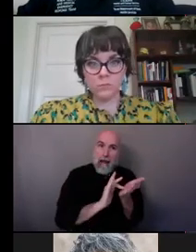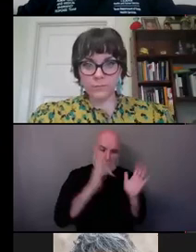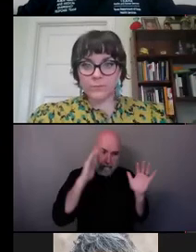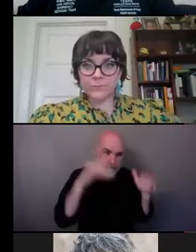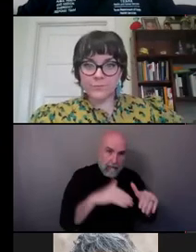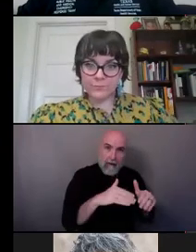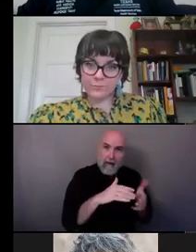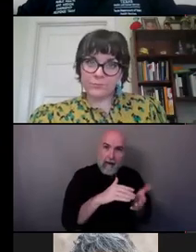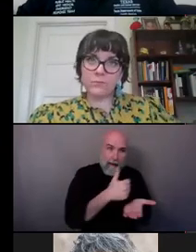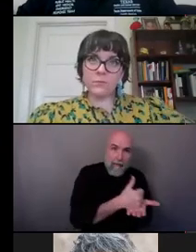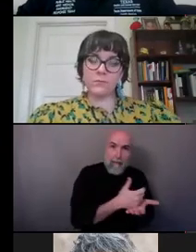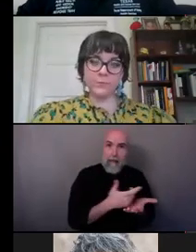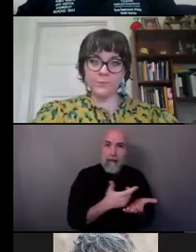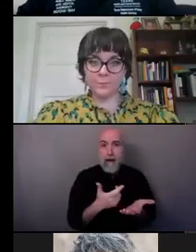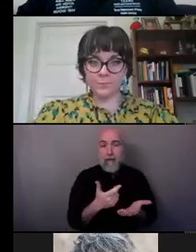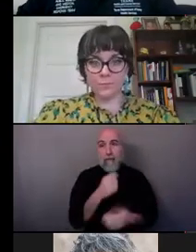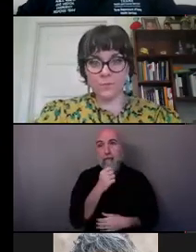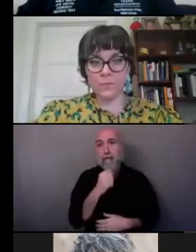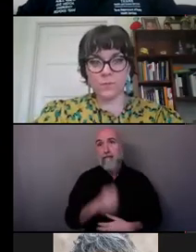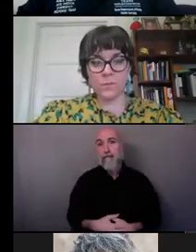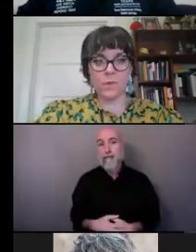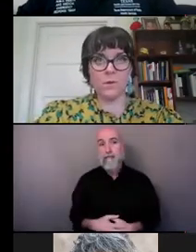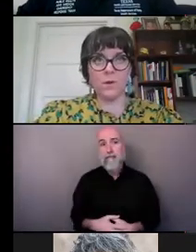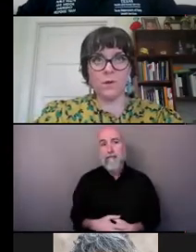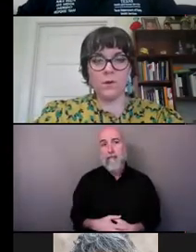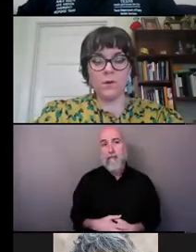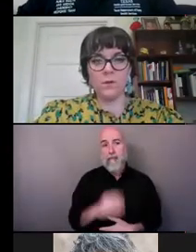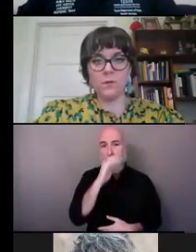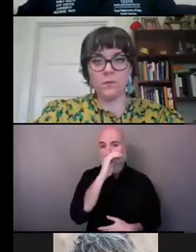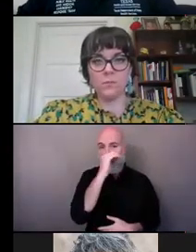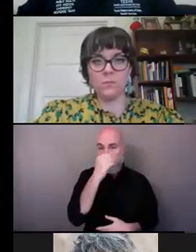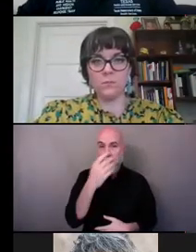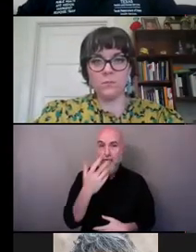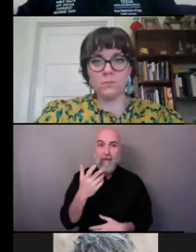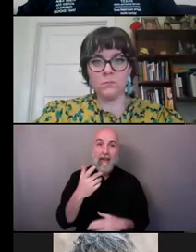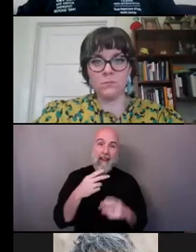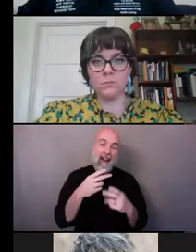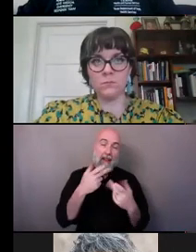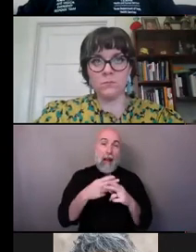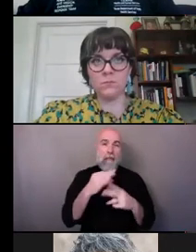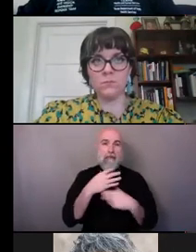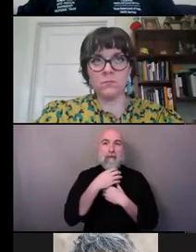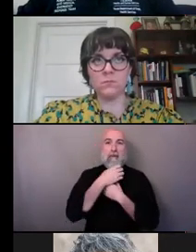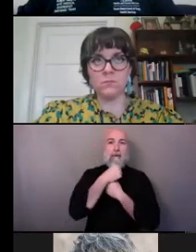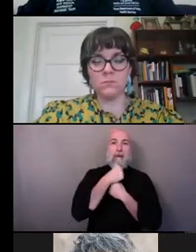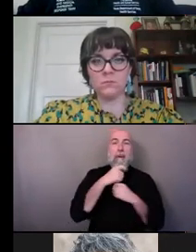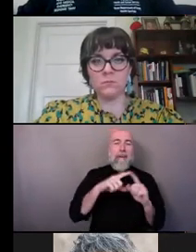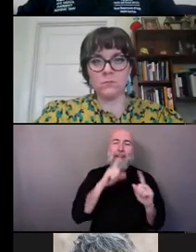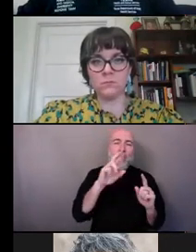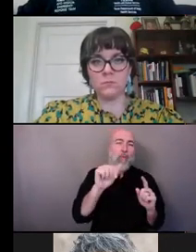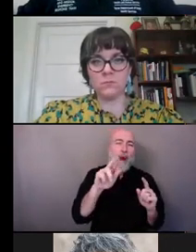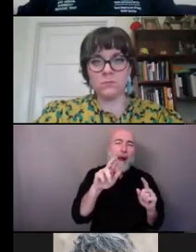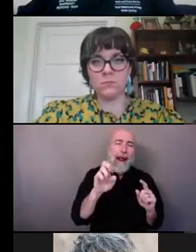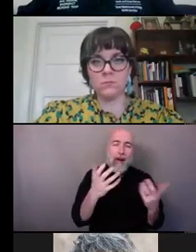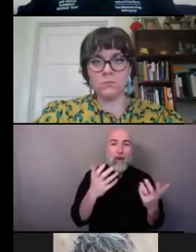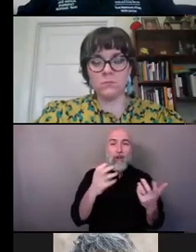will, severe things. The name for it is anaphylaxis, but this is extremely rare.